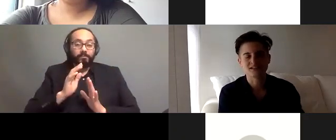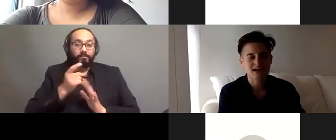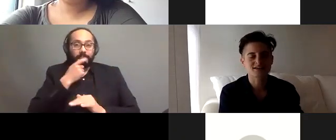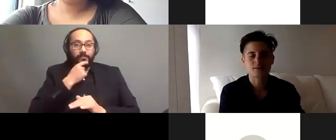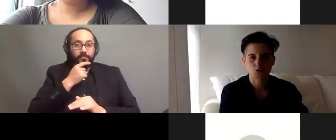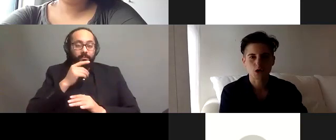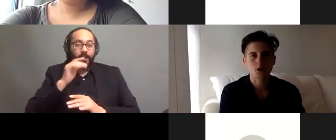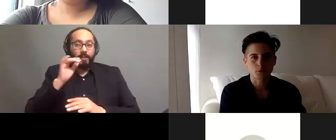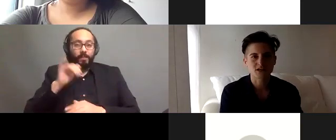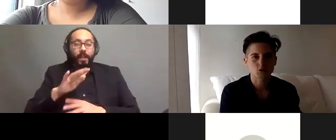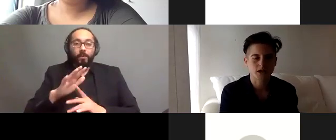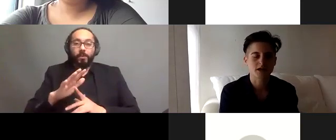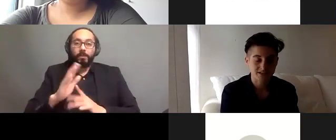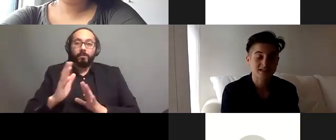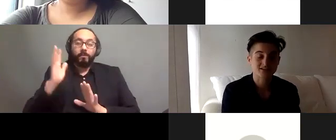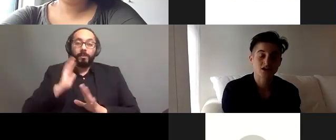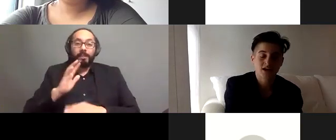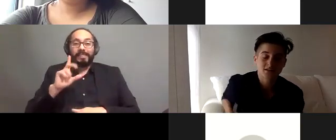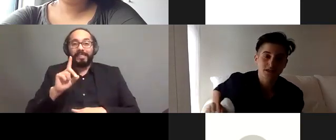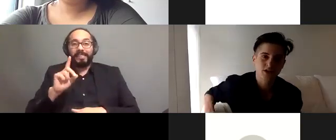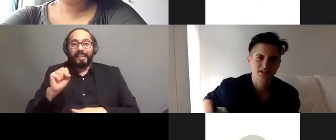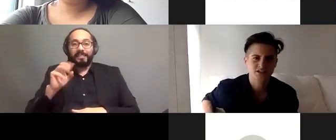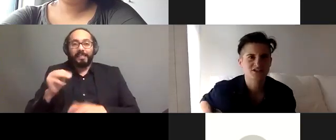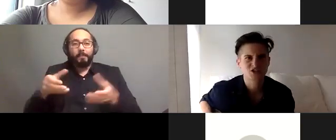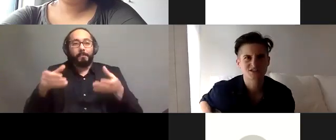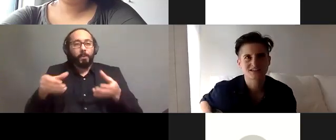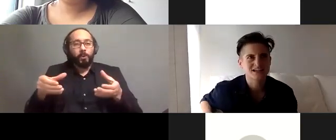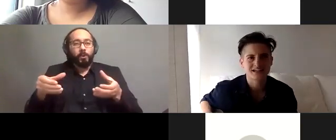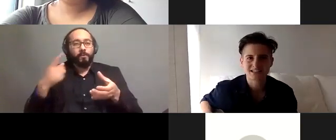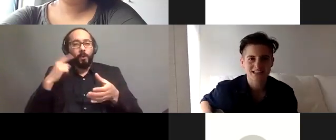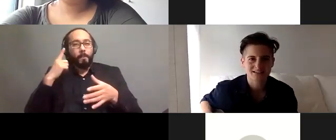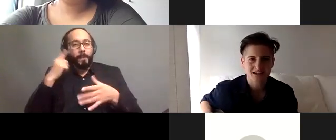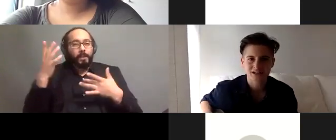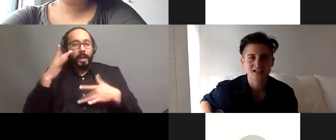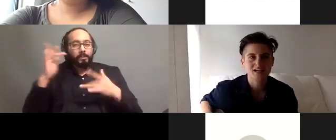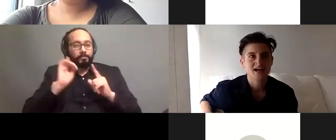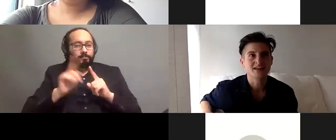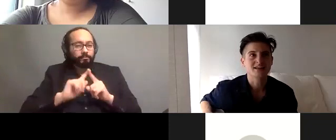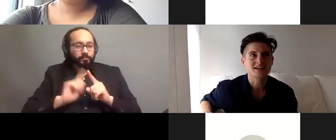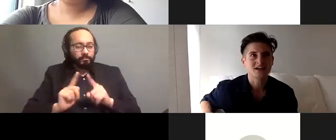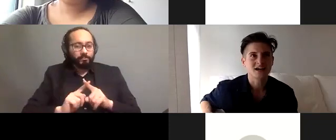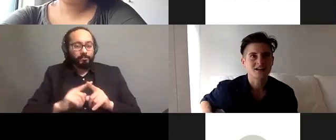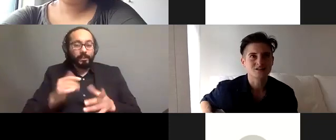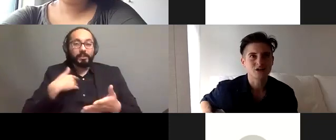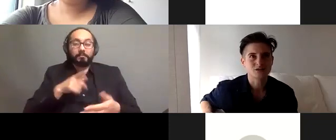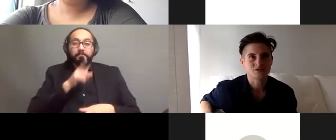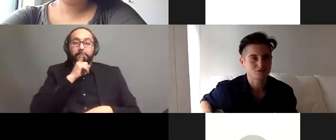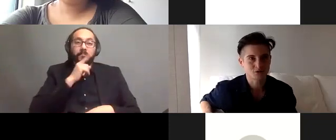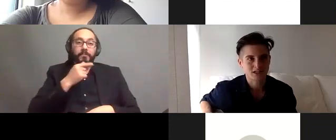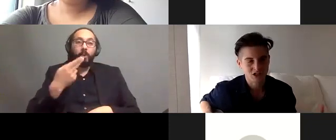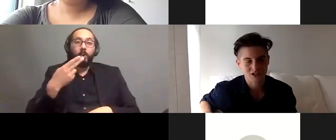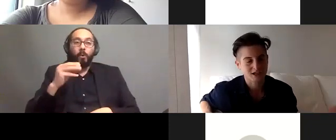like the DSM dropped homosexuality as a mental illness just in like 1987. And then they got rid